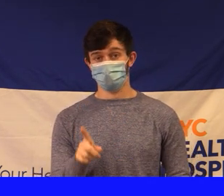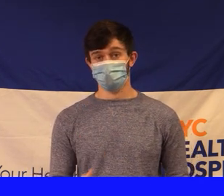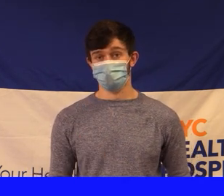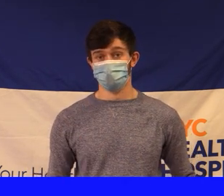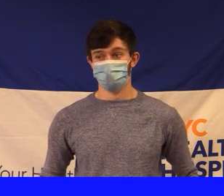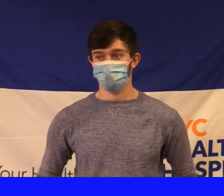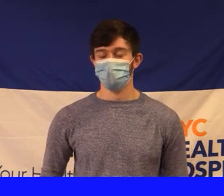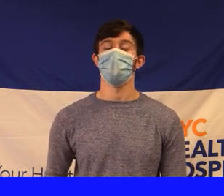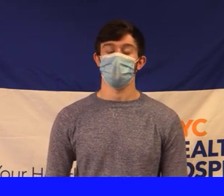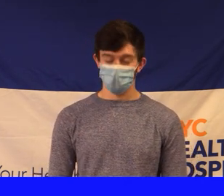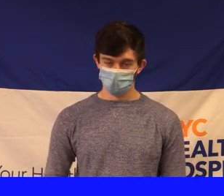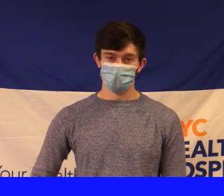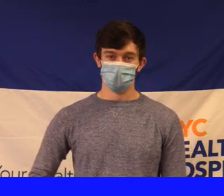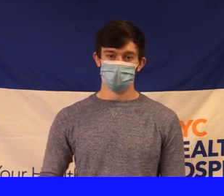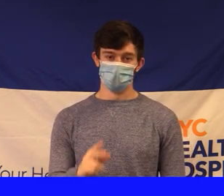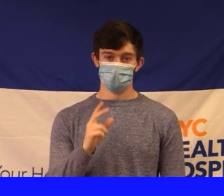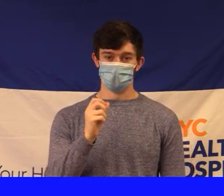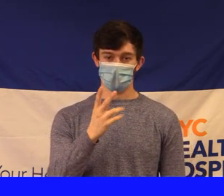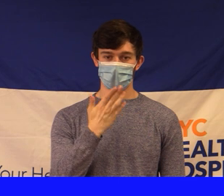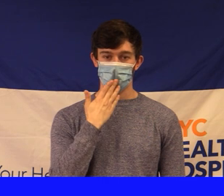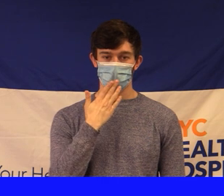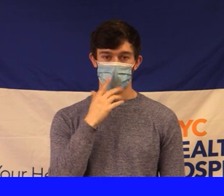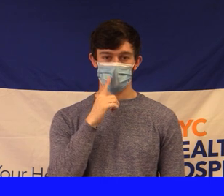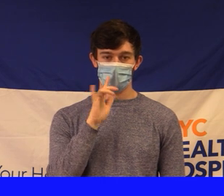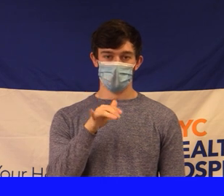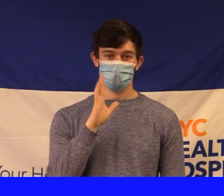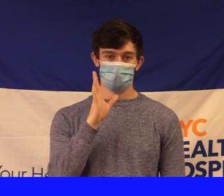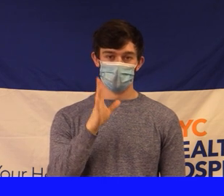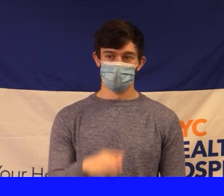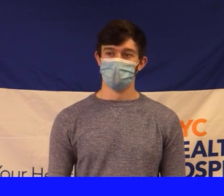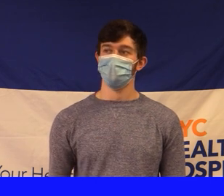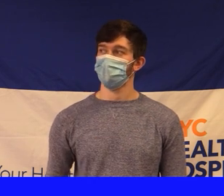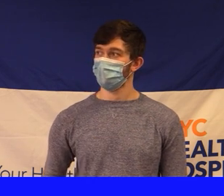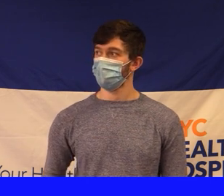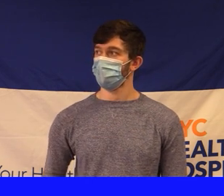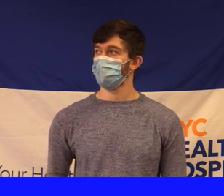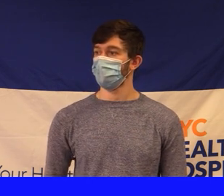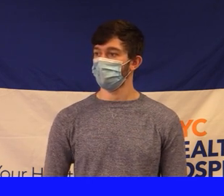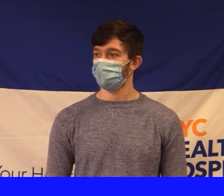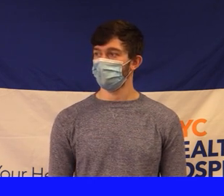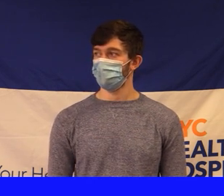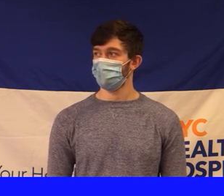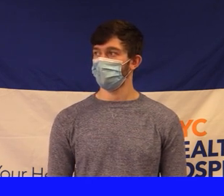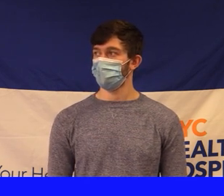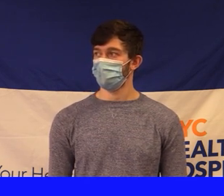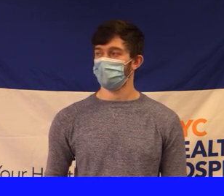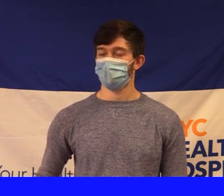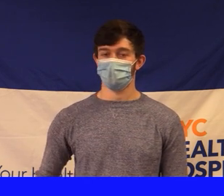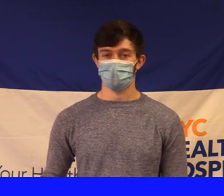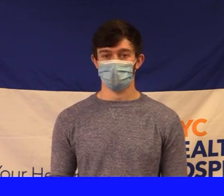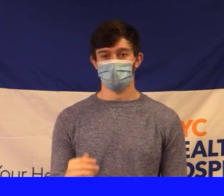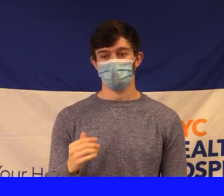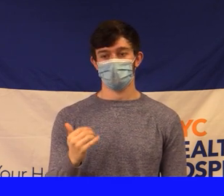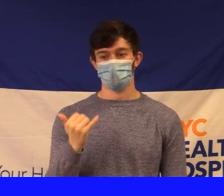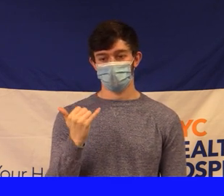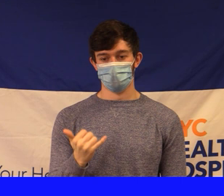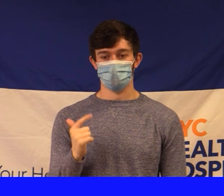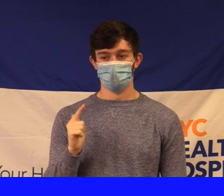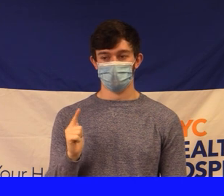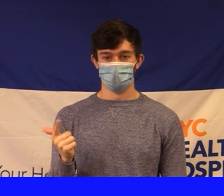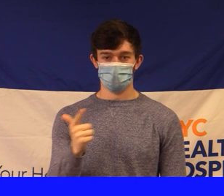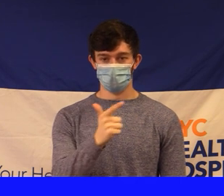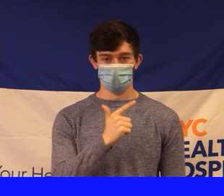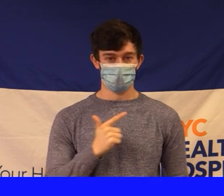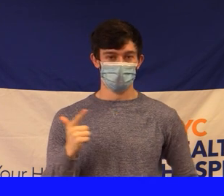All right, thank you for the superb presentation. If we can now, I'd like to just go individually for approval. Let me